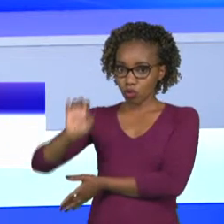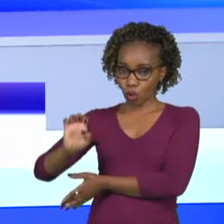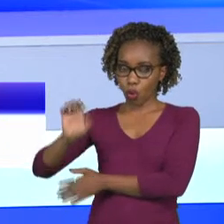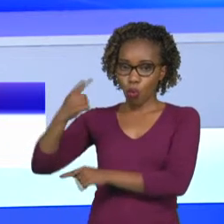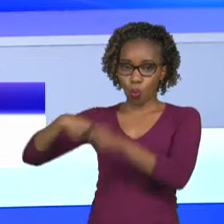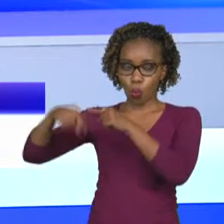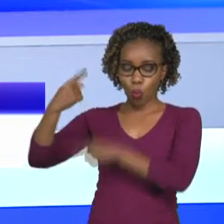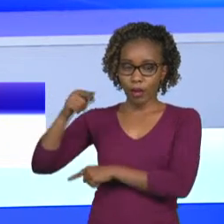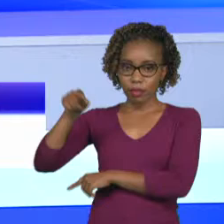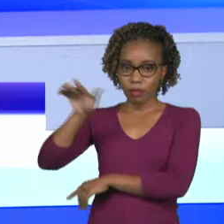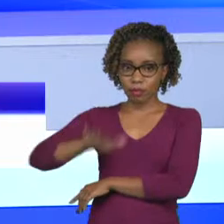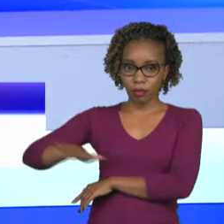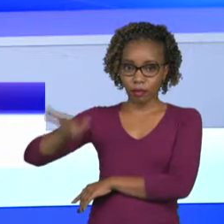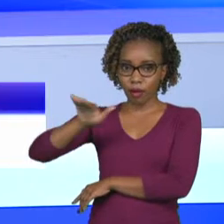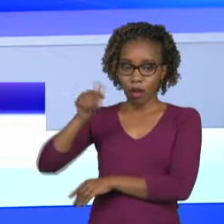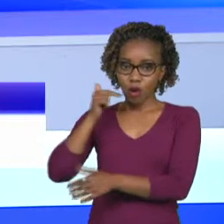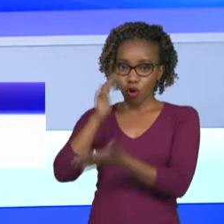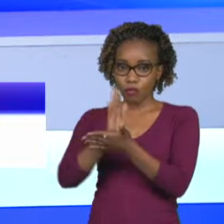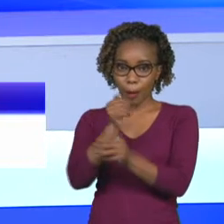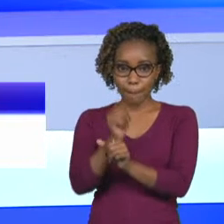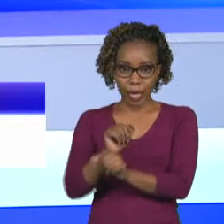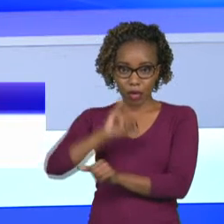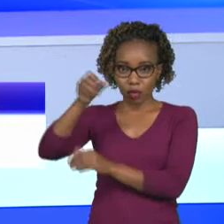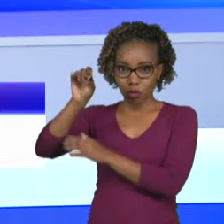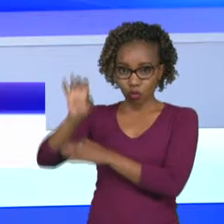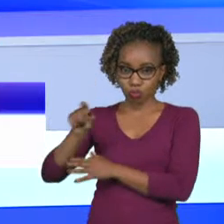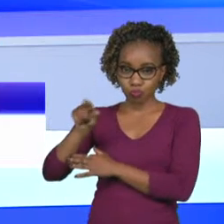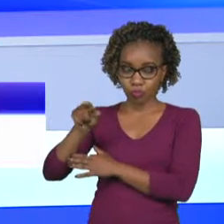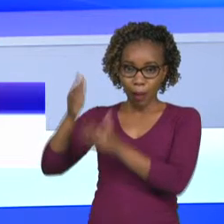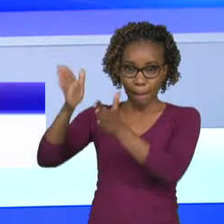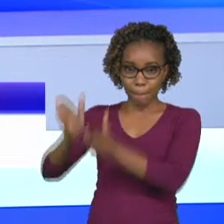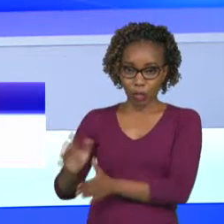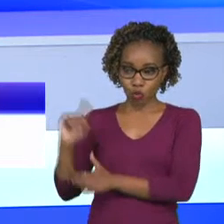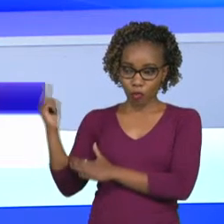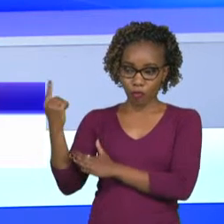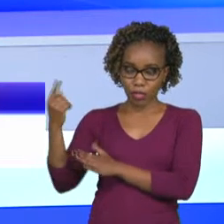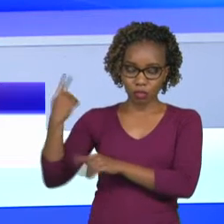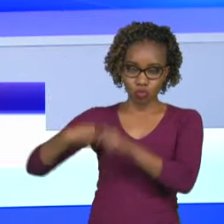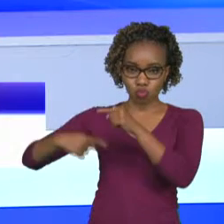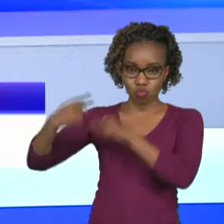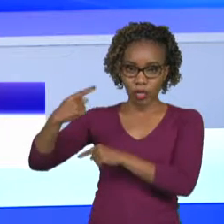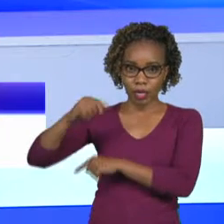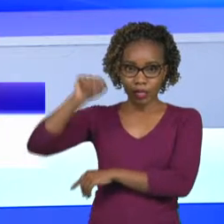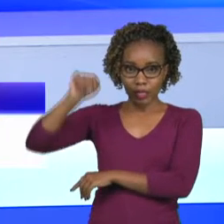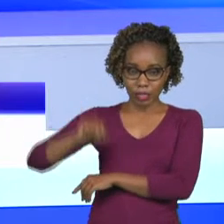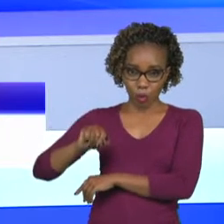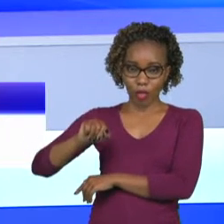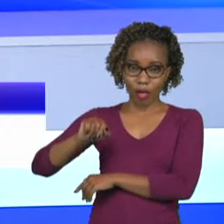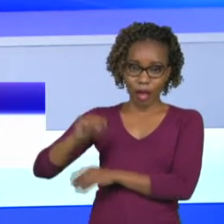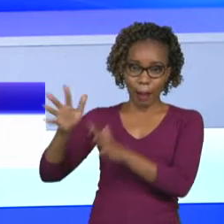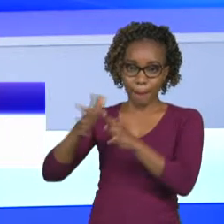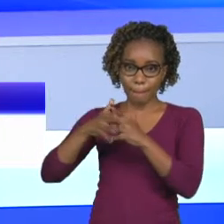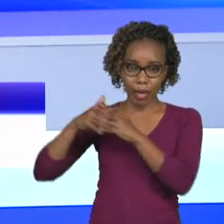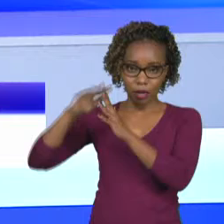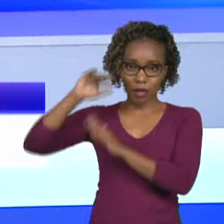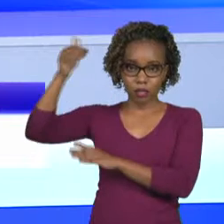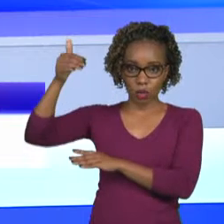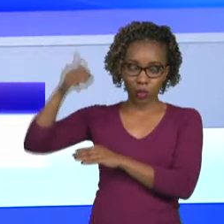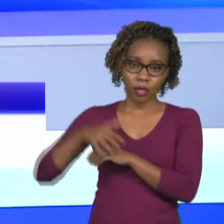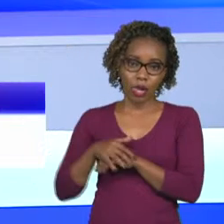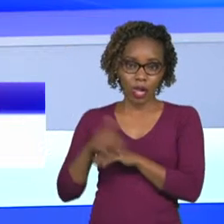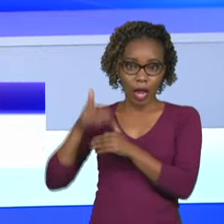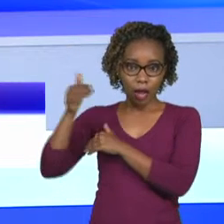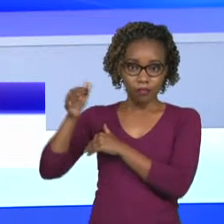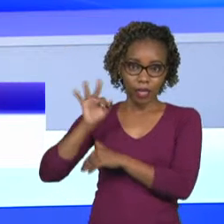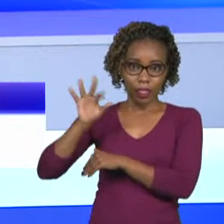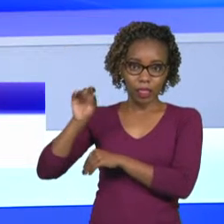the state. The confirmation makes Biden the first Democratic presidential candidate to win the southern U.S. state in almost 3 decades, despite